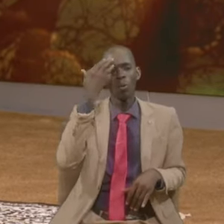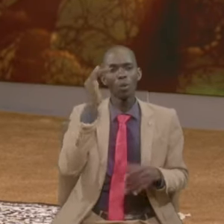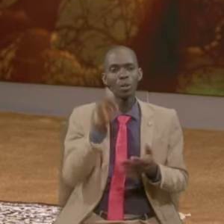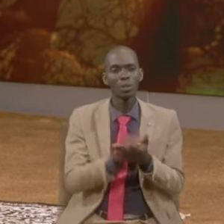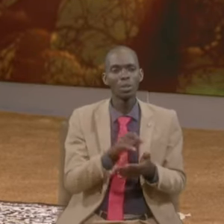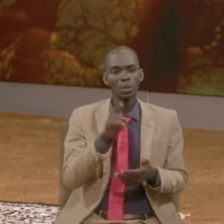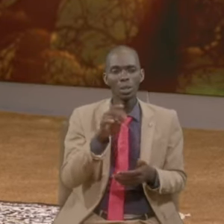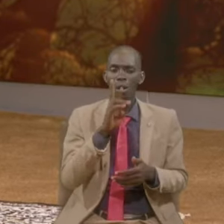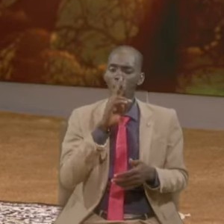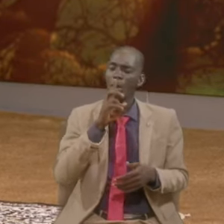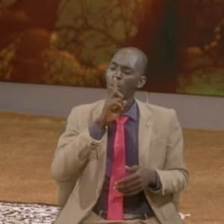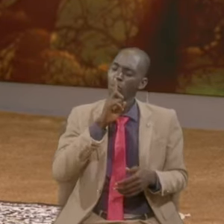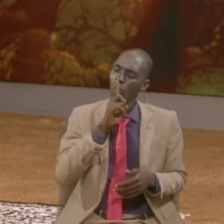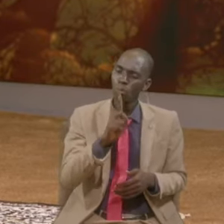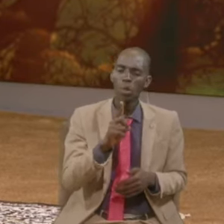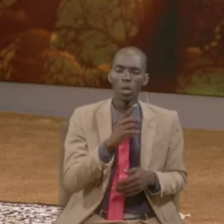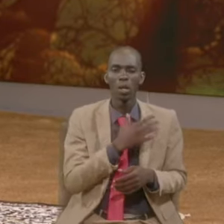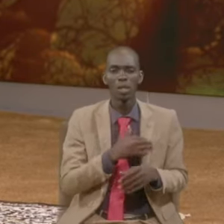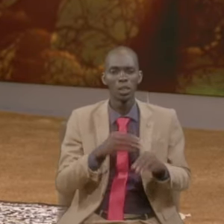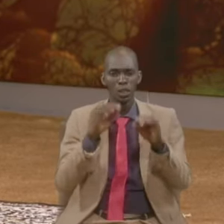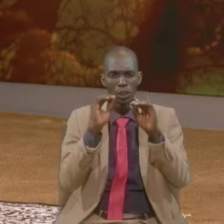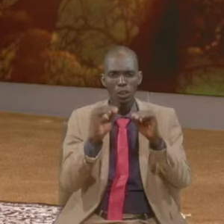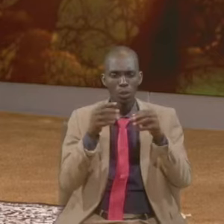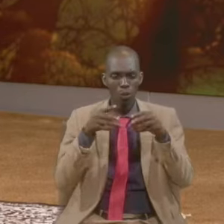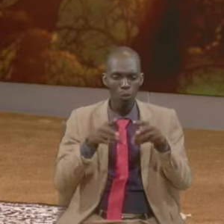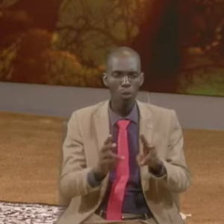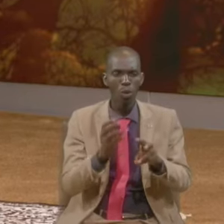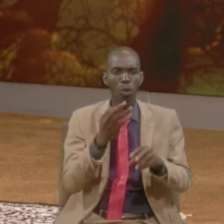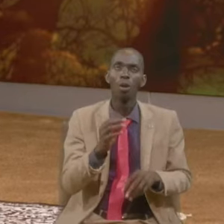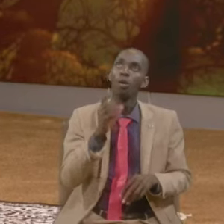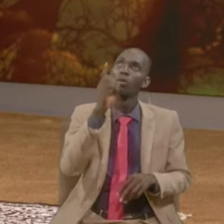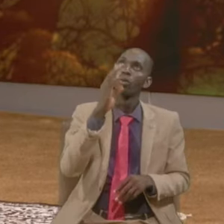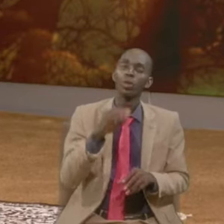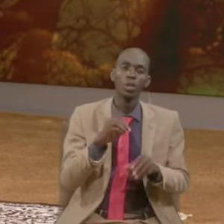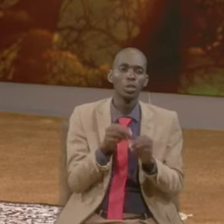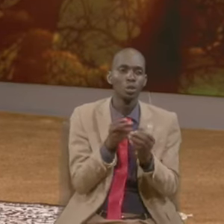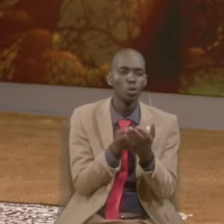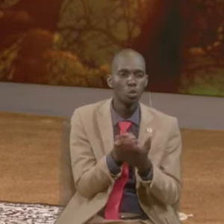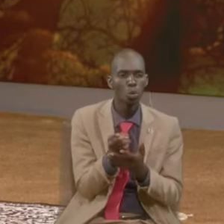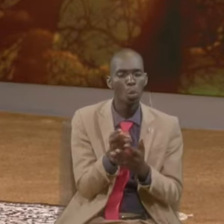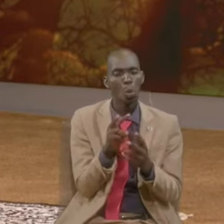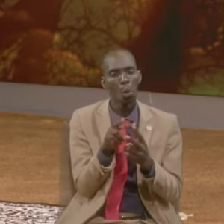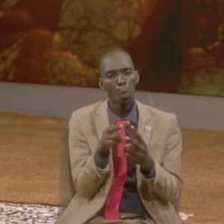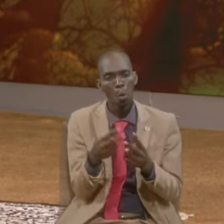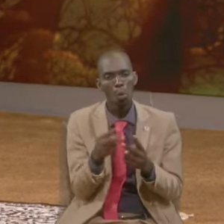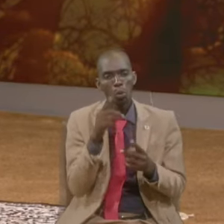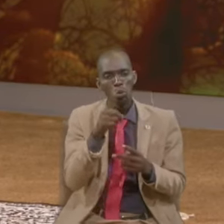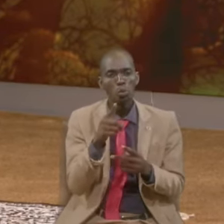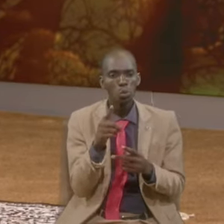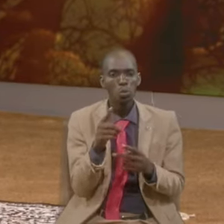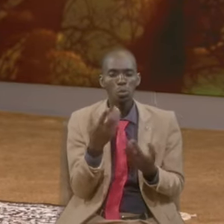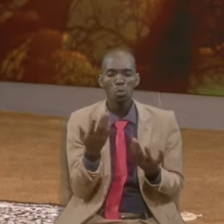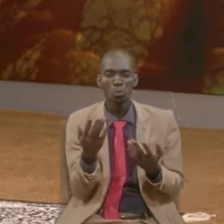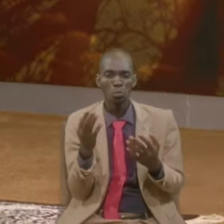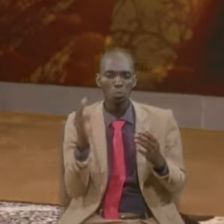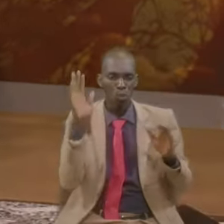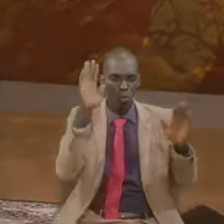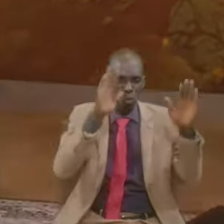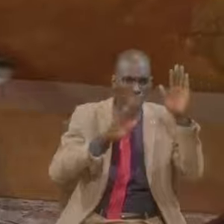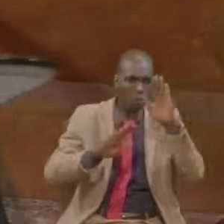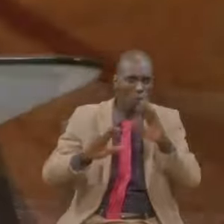of God in truth. Neither carest thou for any